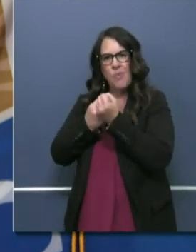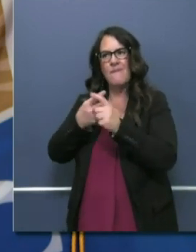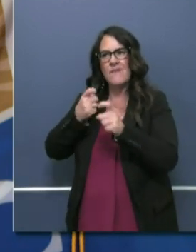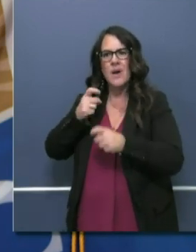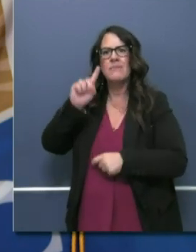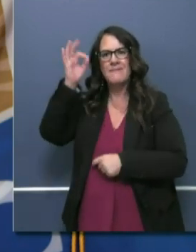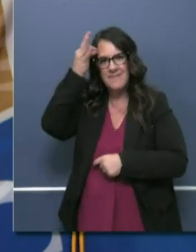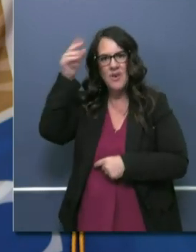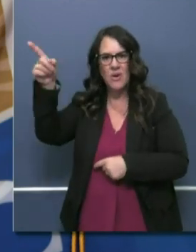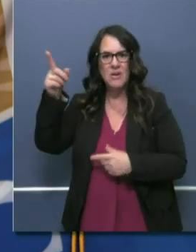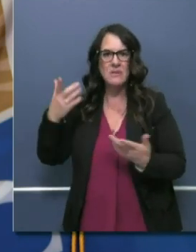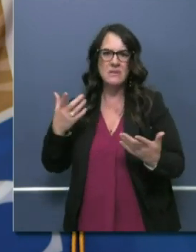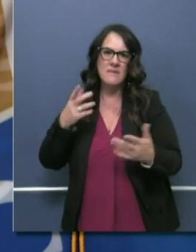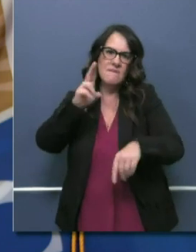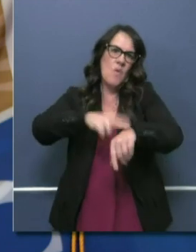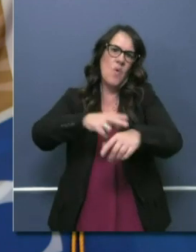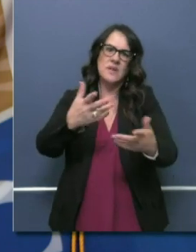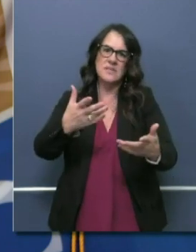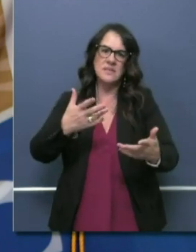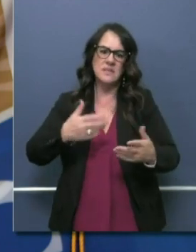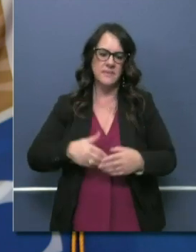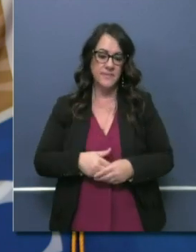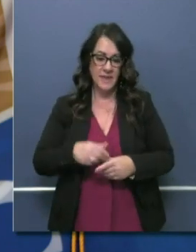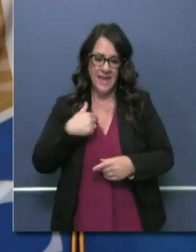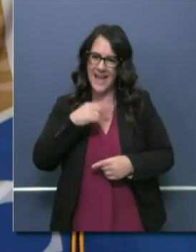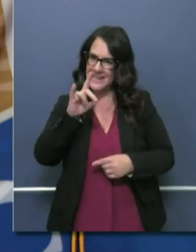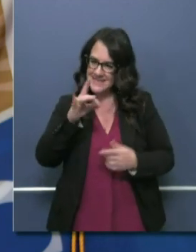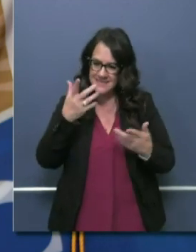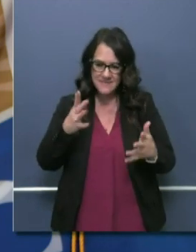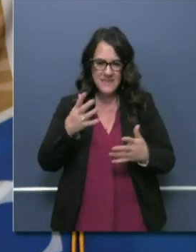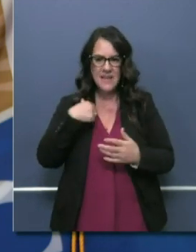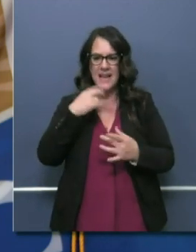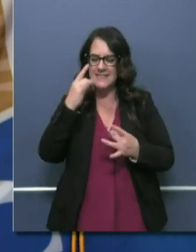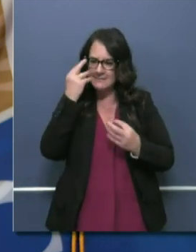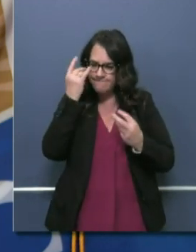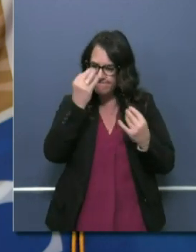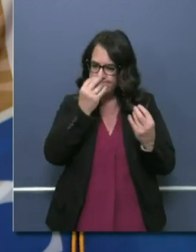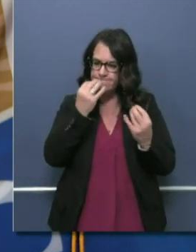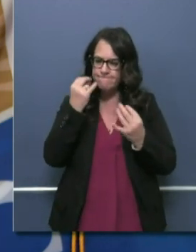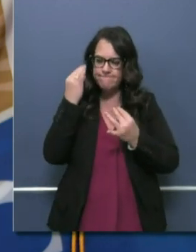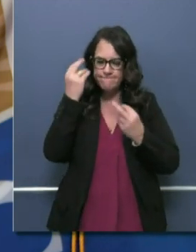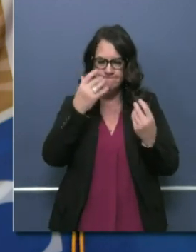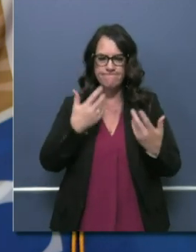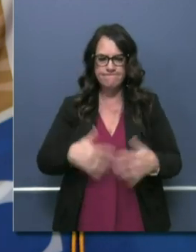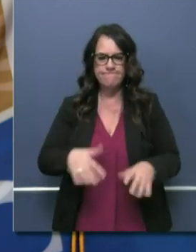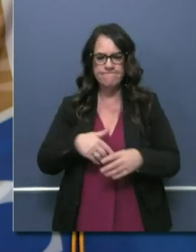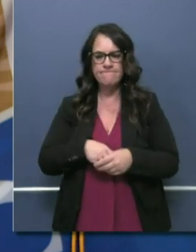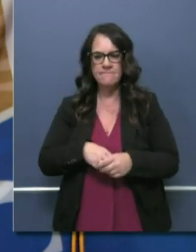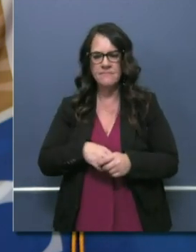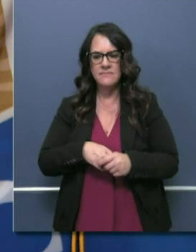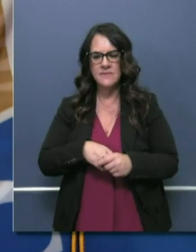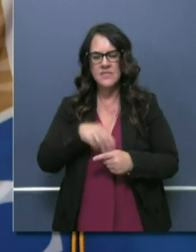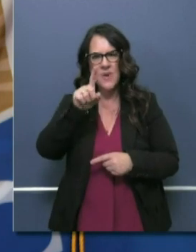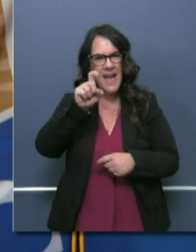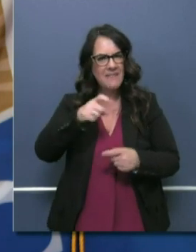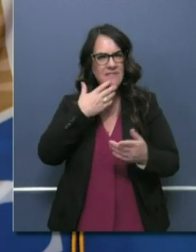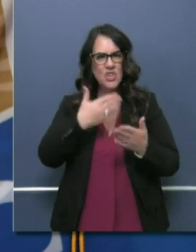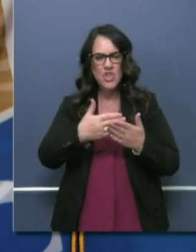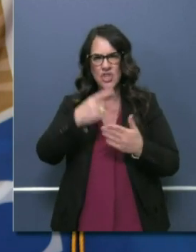without consideration that I say this. I'm one that believes that you need a resourceful